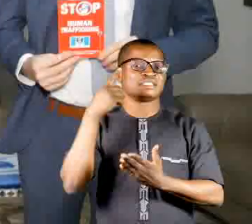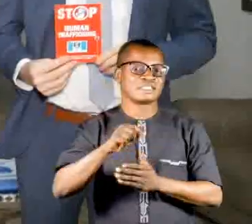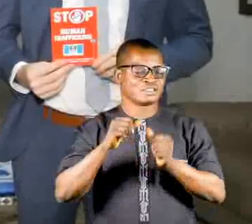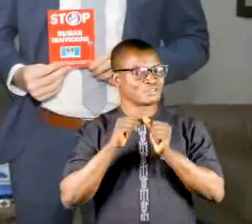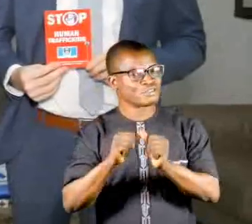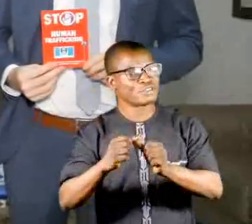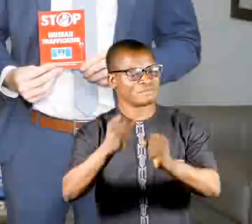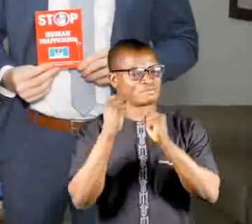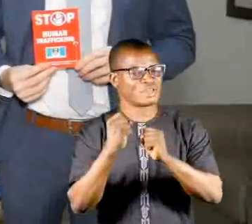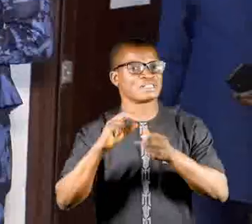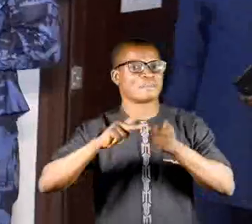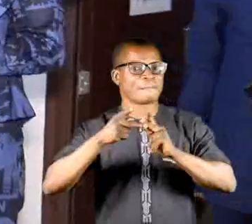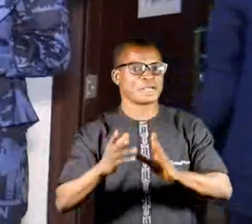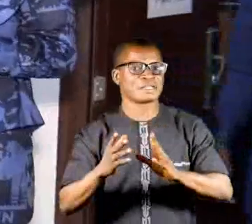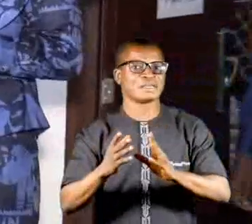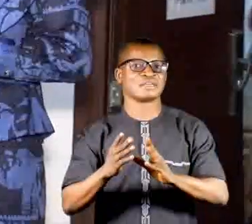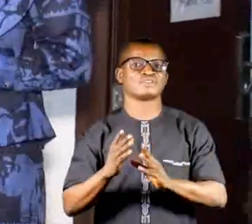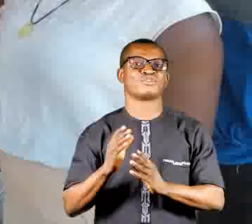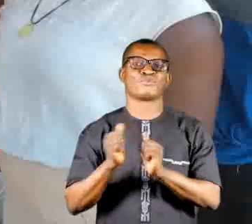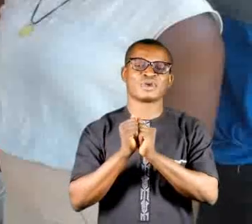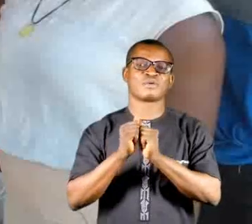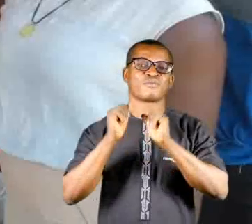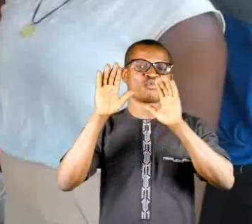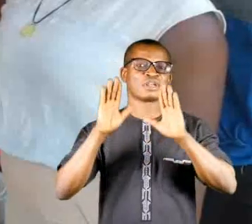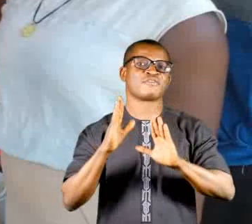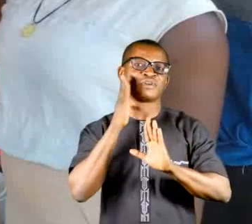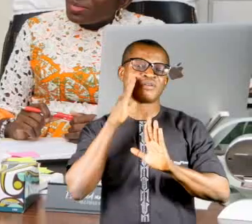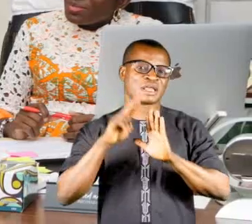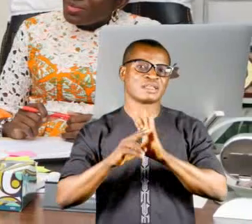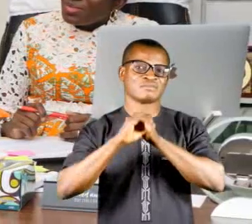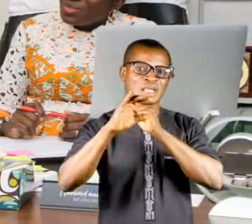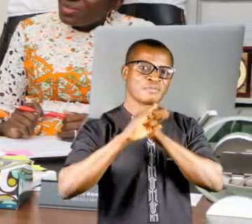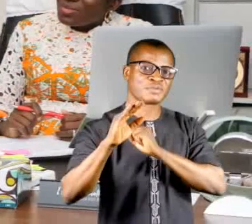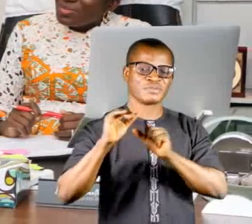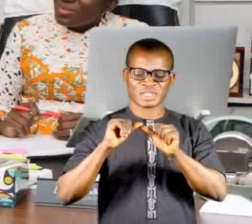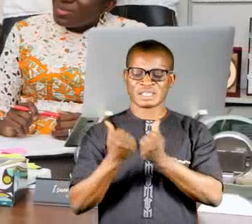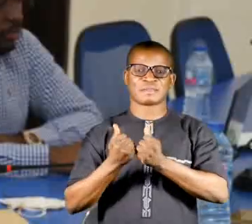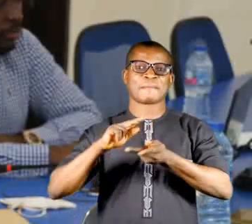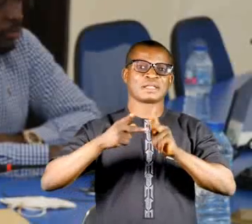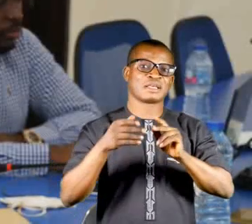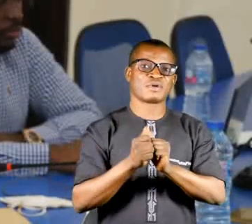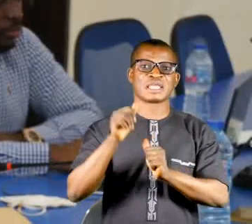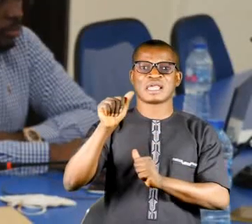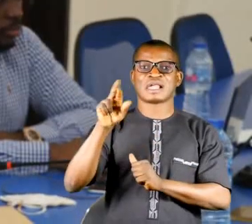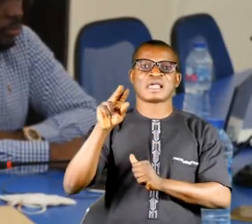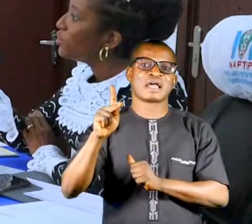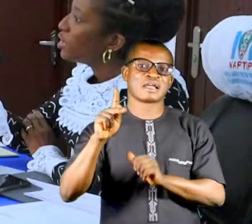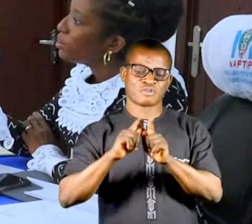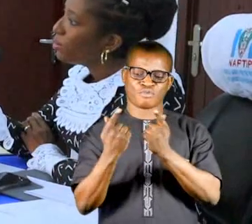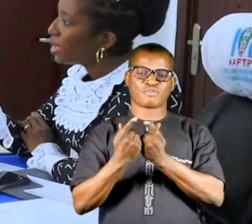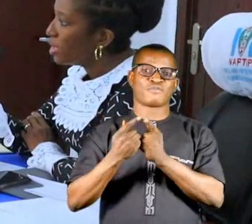The sustained strengthened partnerships informed a lot of awareness campaigns. The agency's partnership with the ARC Group,